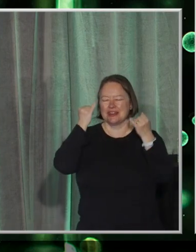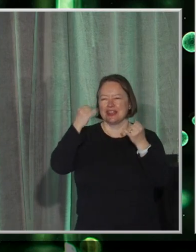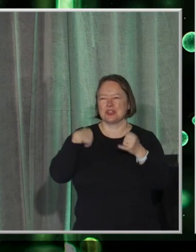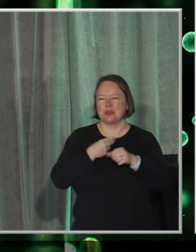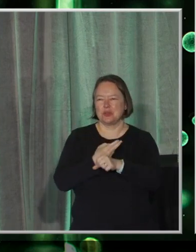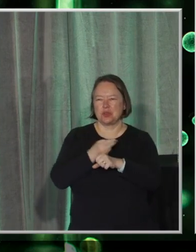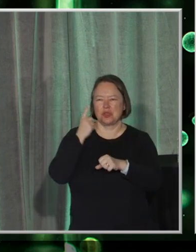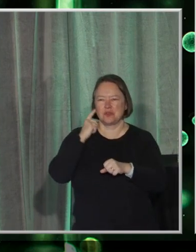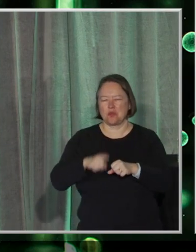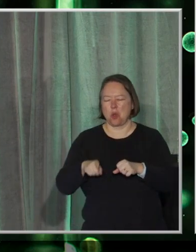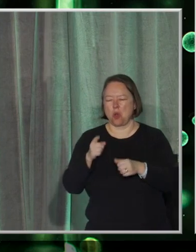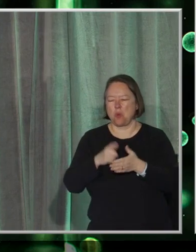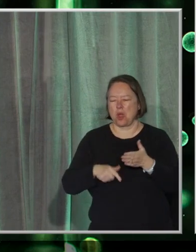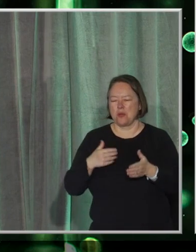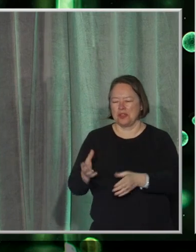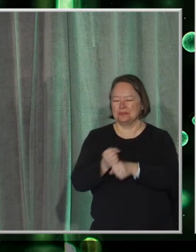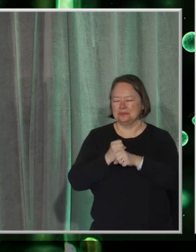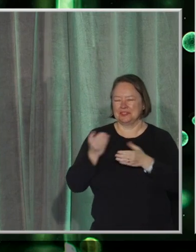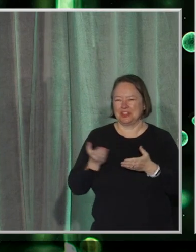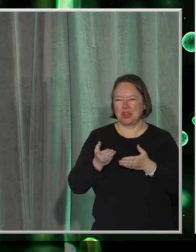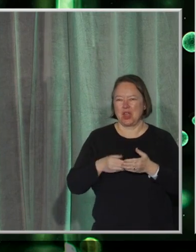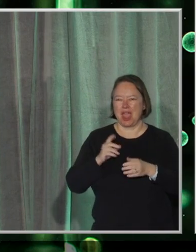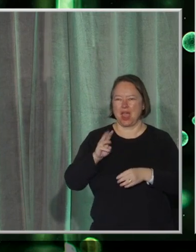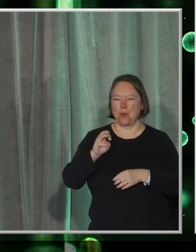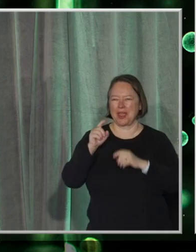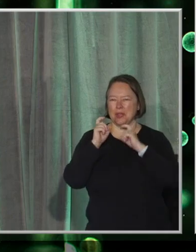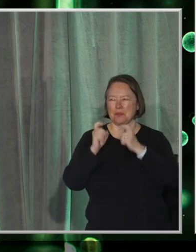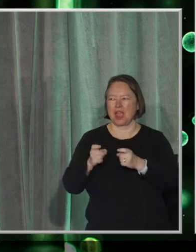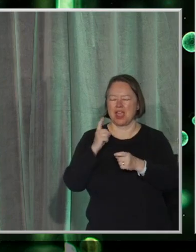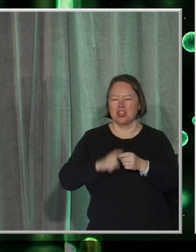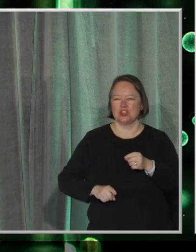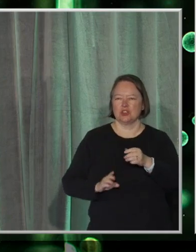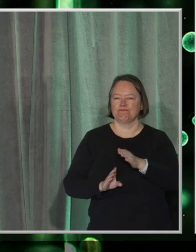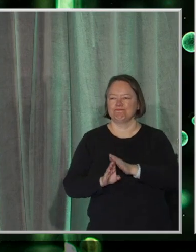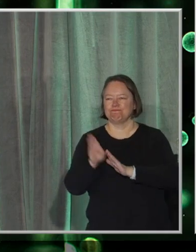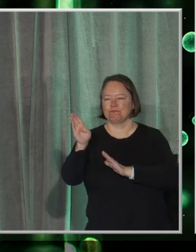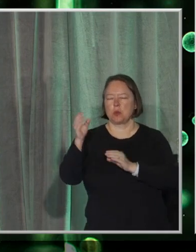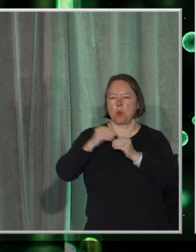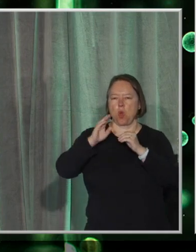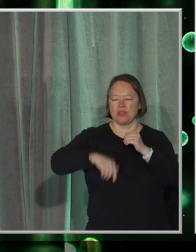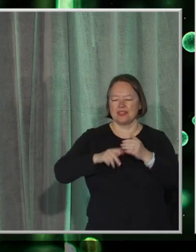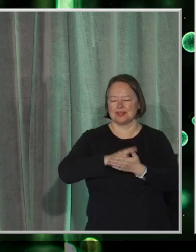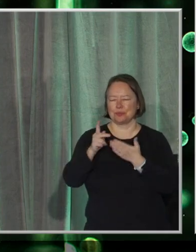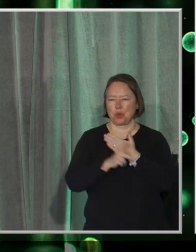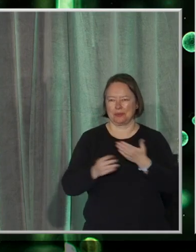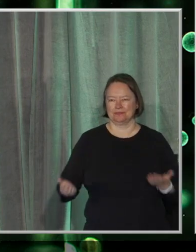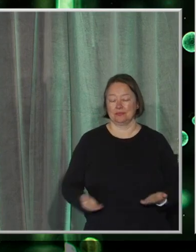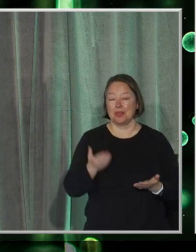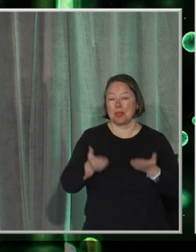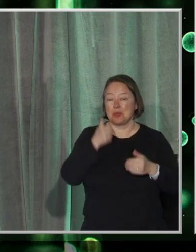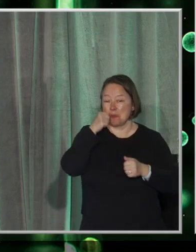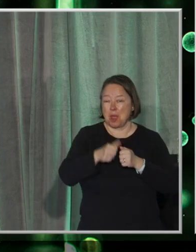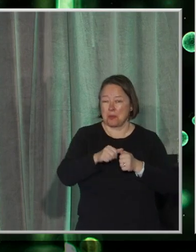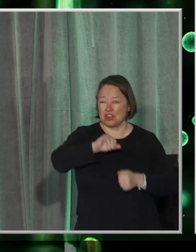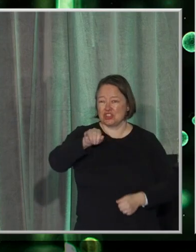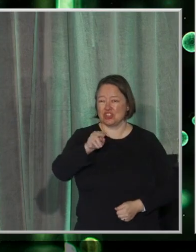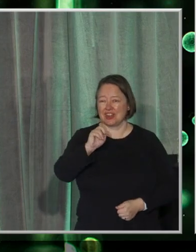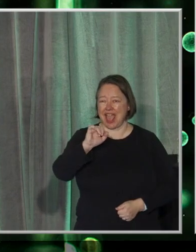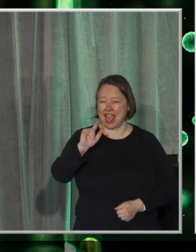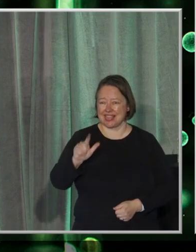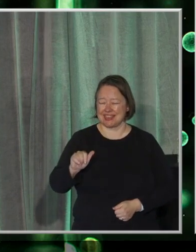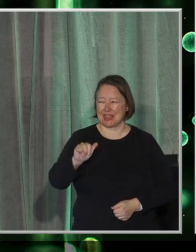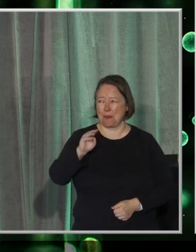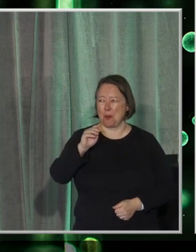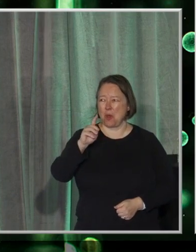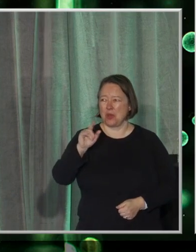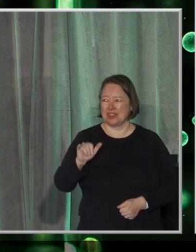on momentum gained here at the prize to evolve beyond the conclusion of this program. You may remember Janali Modi and